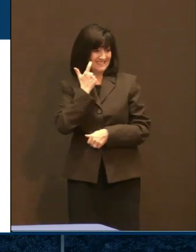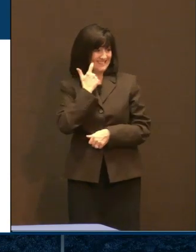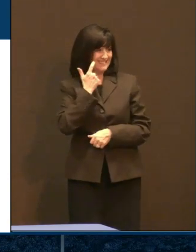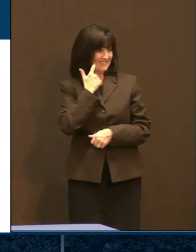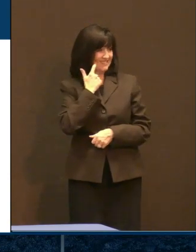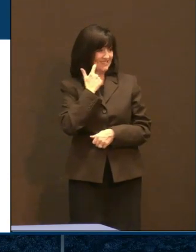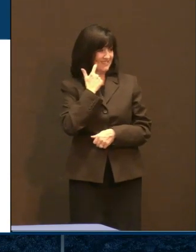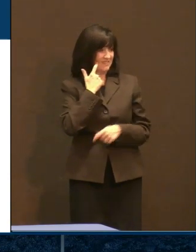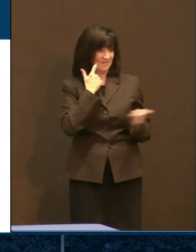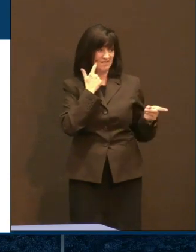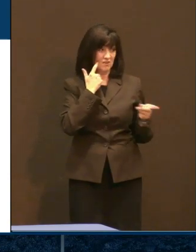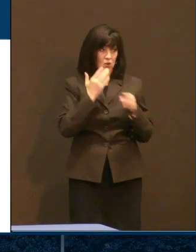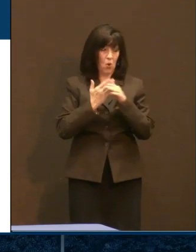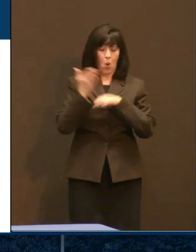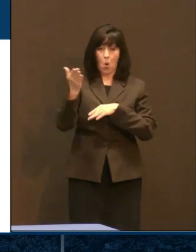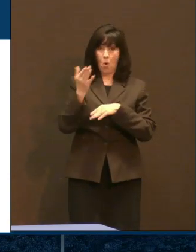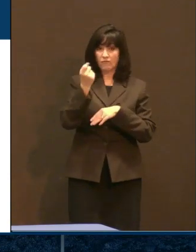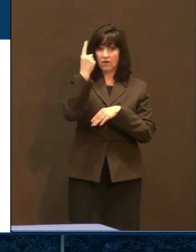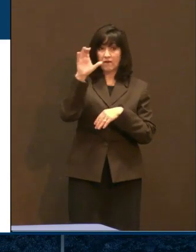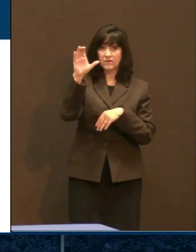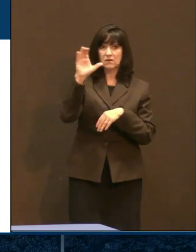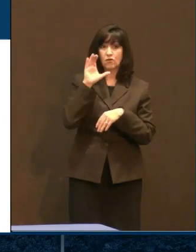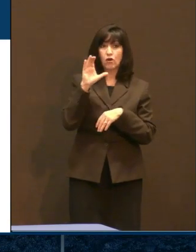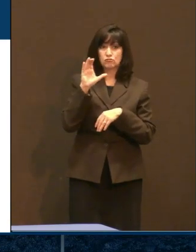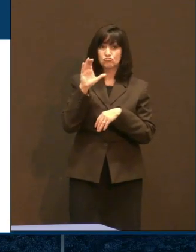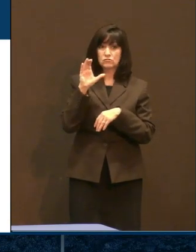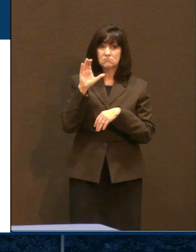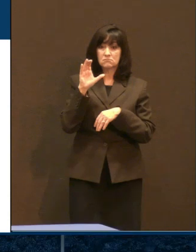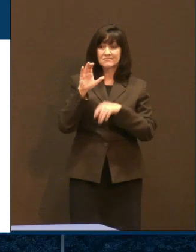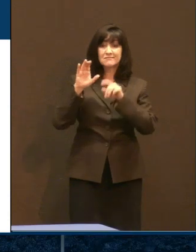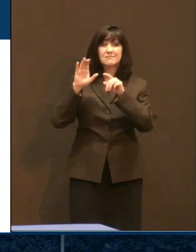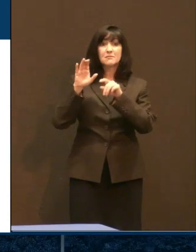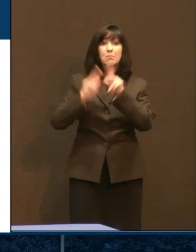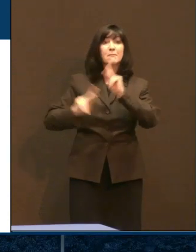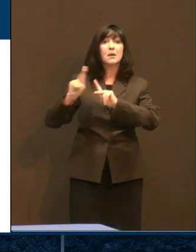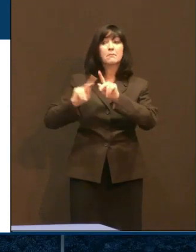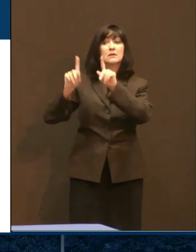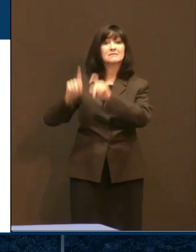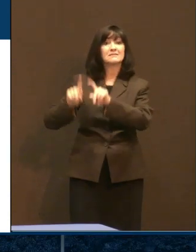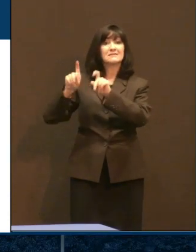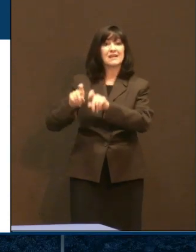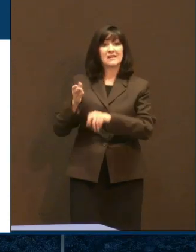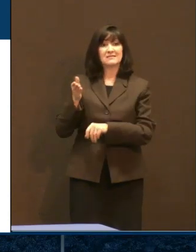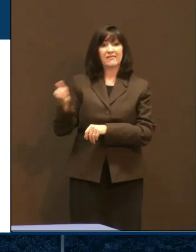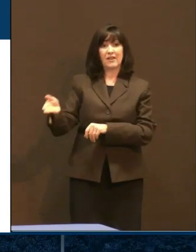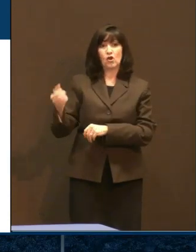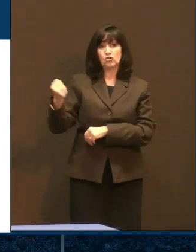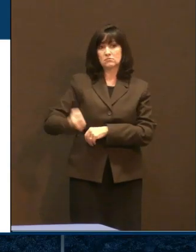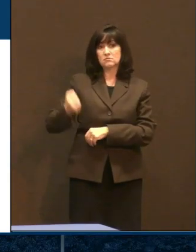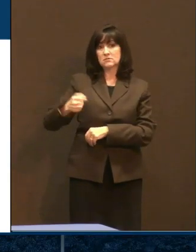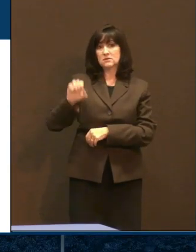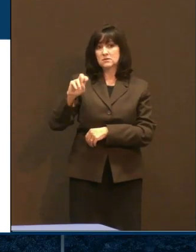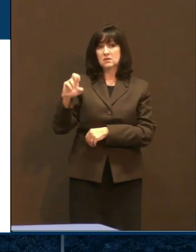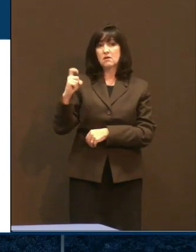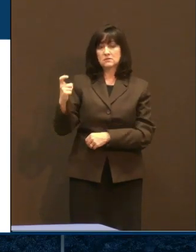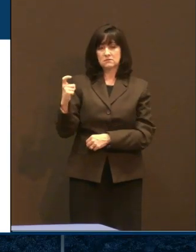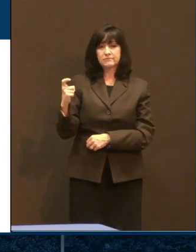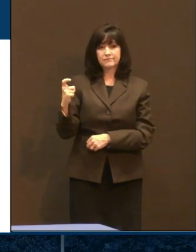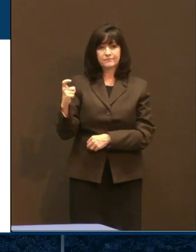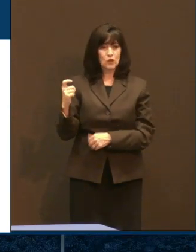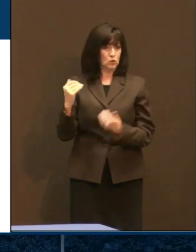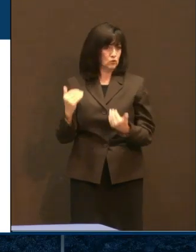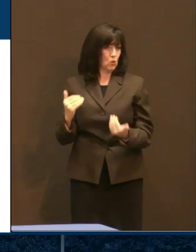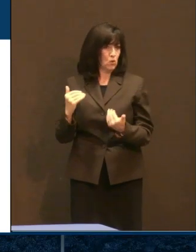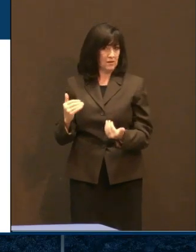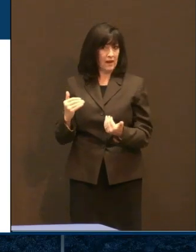1,100, over 1,100 folks there in that hotspot in Sussex County. You're going to see a